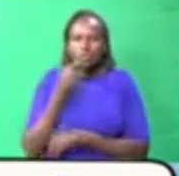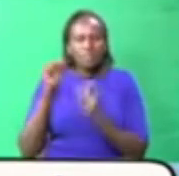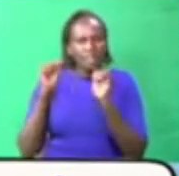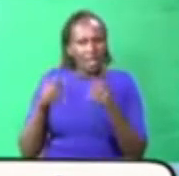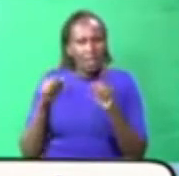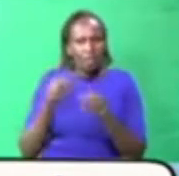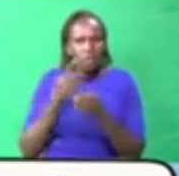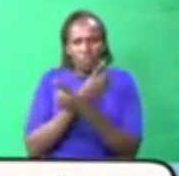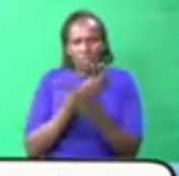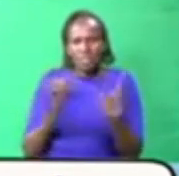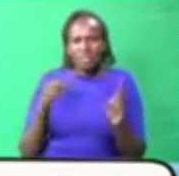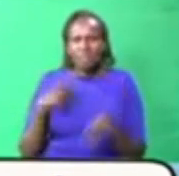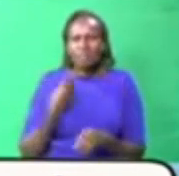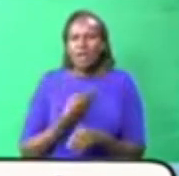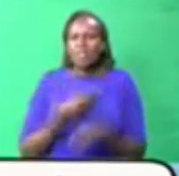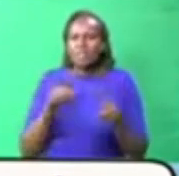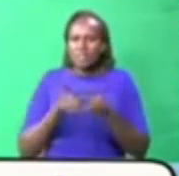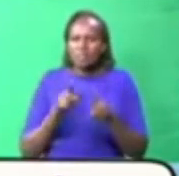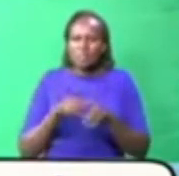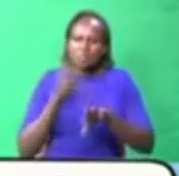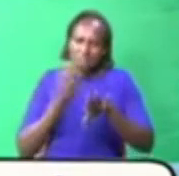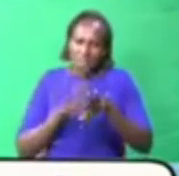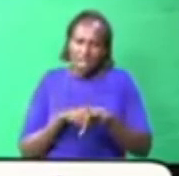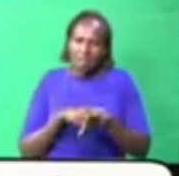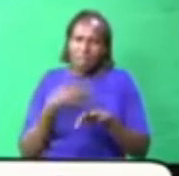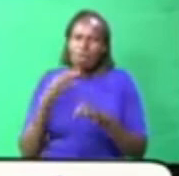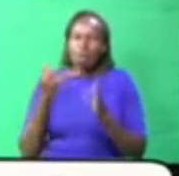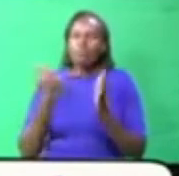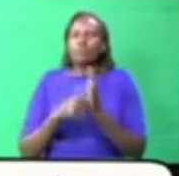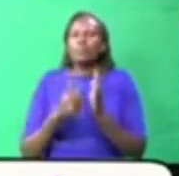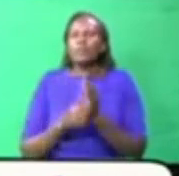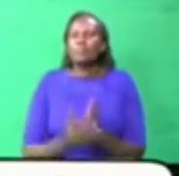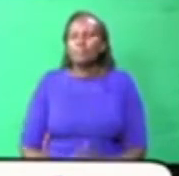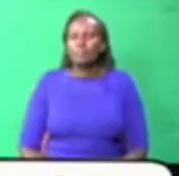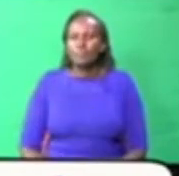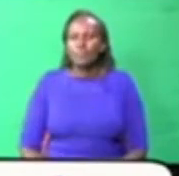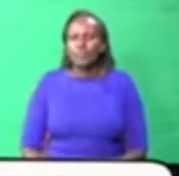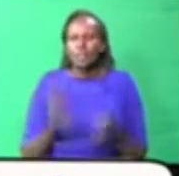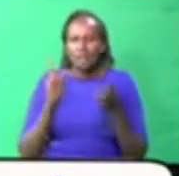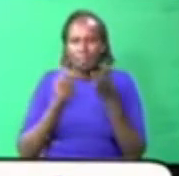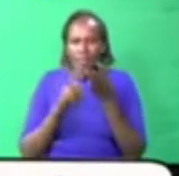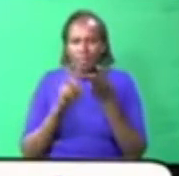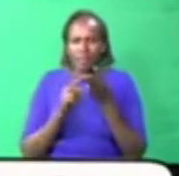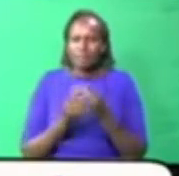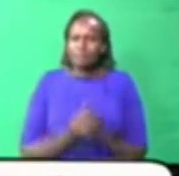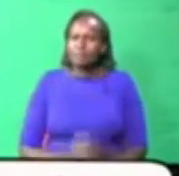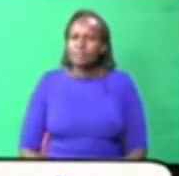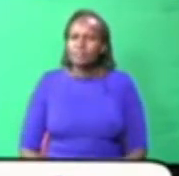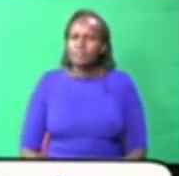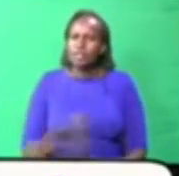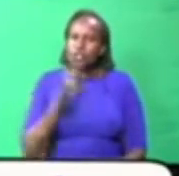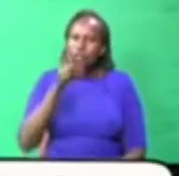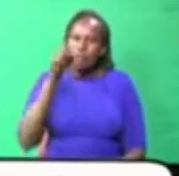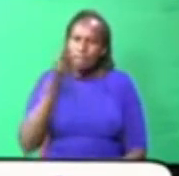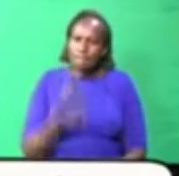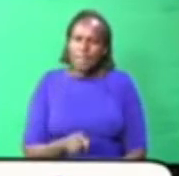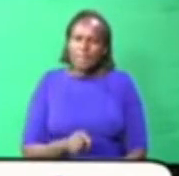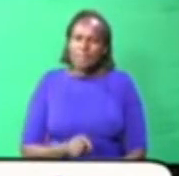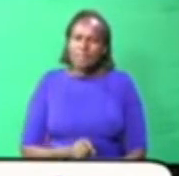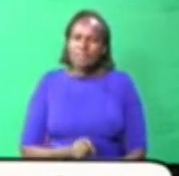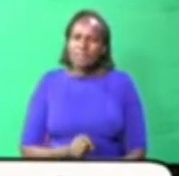to deliver us even at such a time as this. Number three, you must align